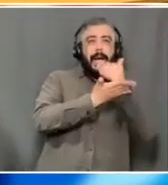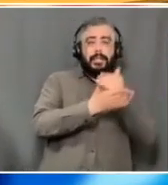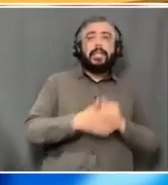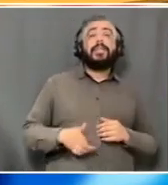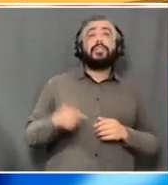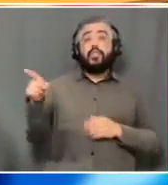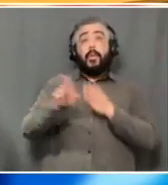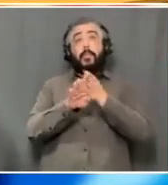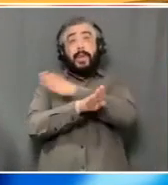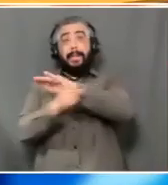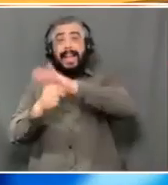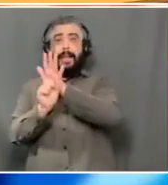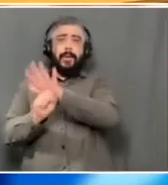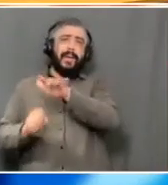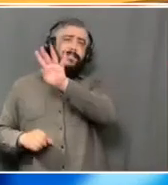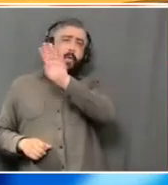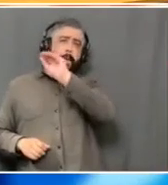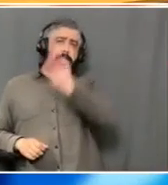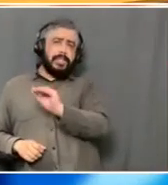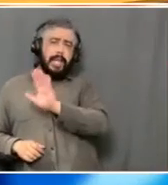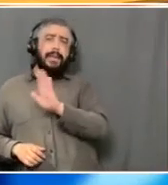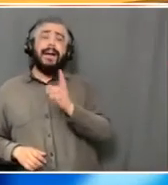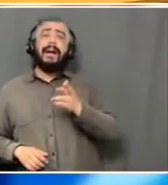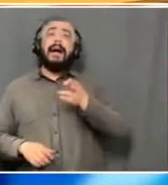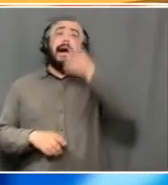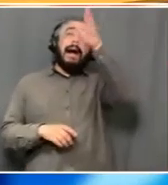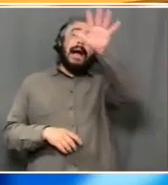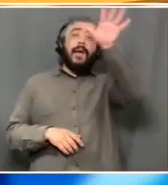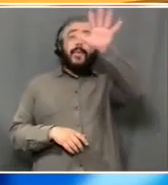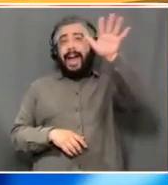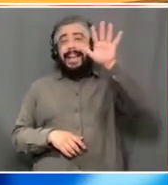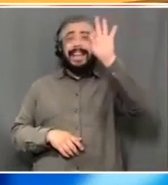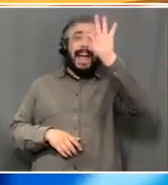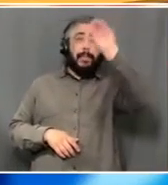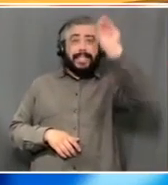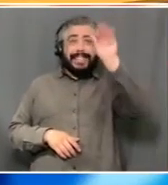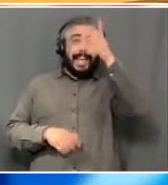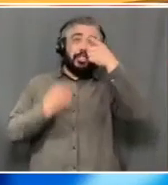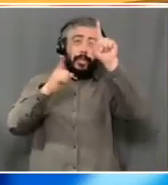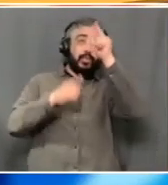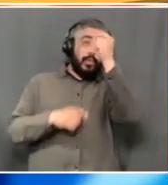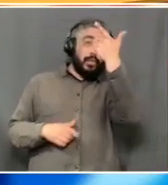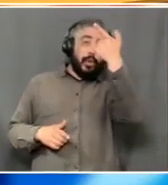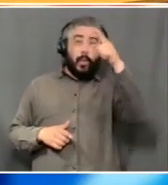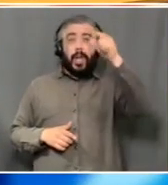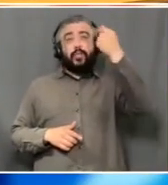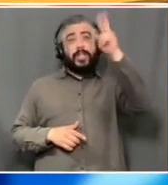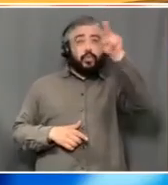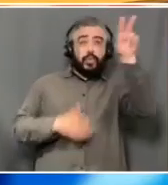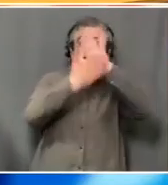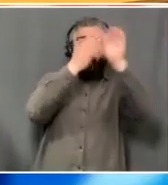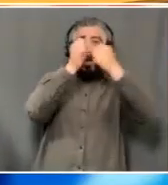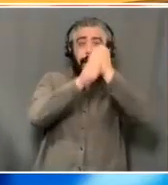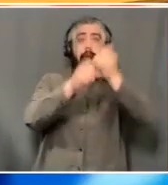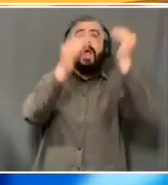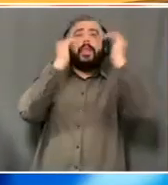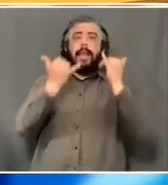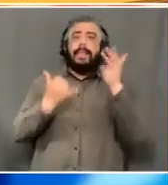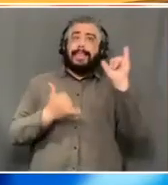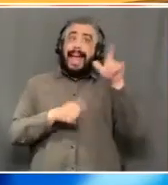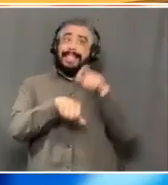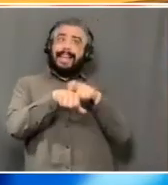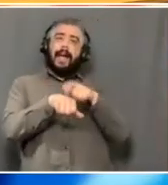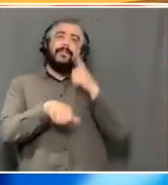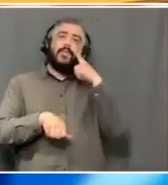around 4%, high point about 9% in the 21-22 school year, and at least at this point in time for next school